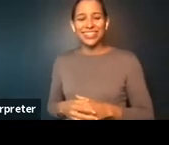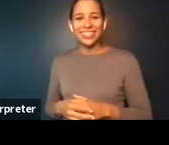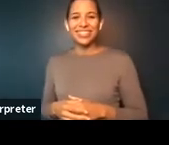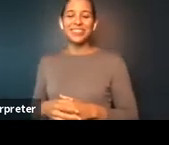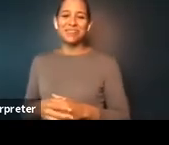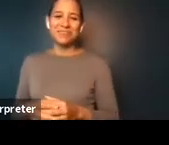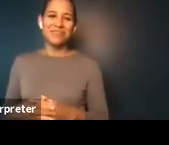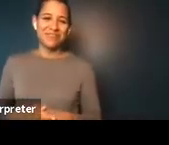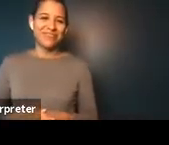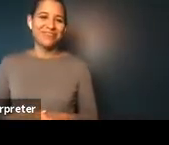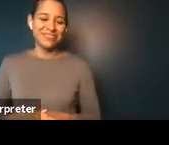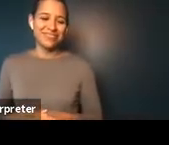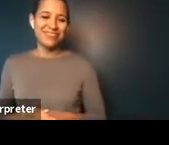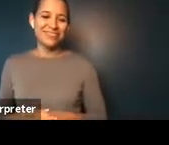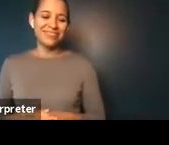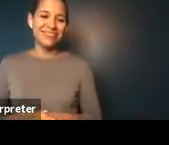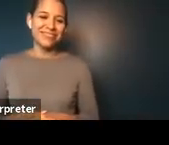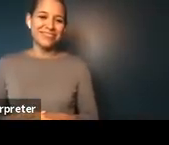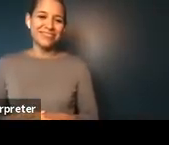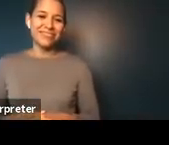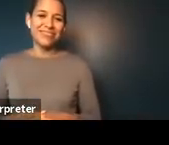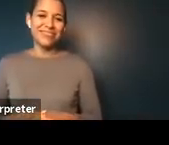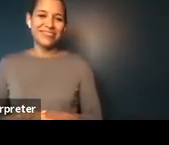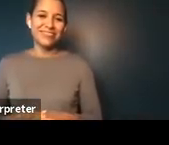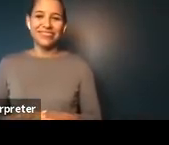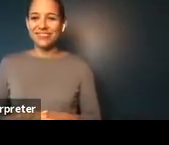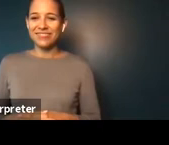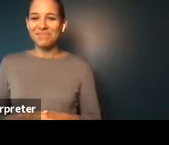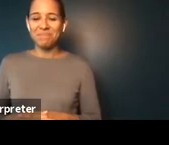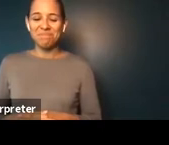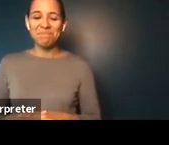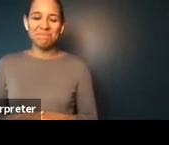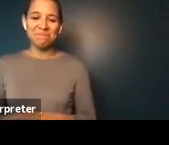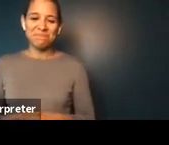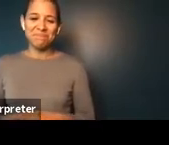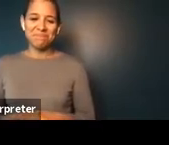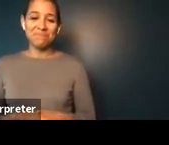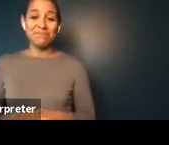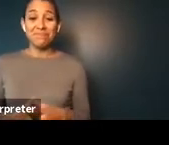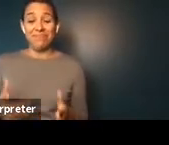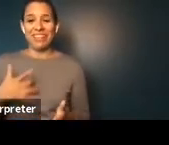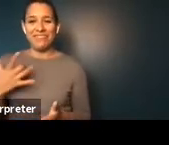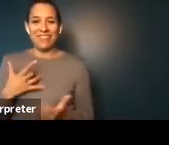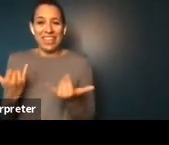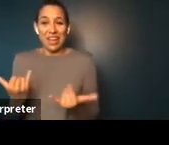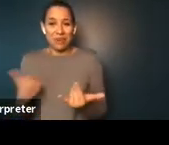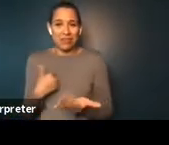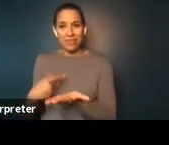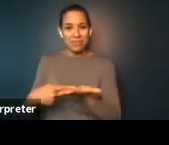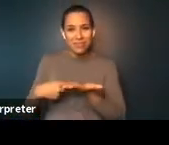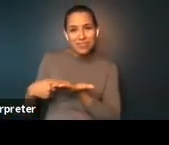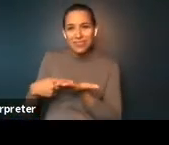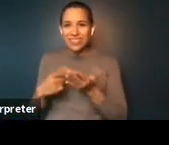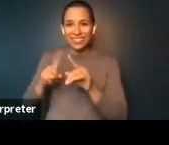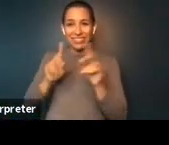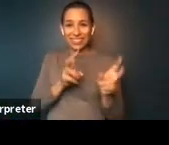I, I think, well, it's, I feel like now we have like so many, so many things in the air, um, that we'll, we'll go, we'll